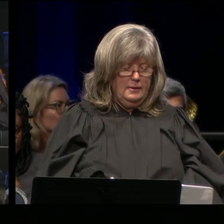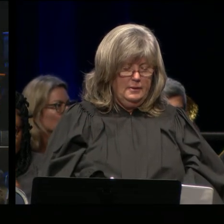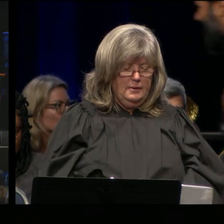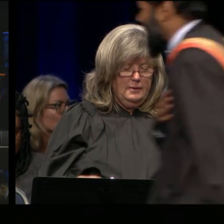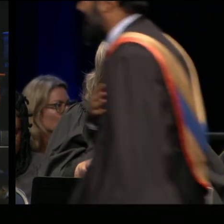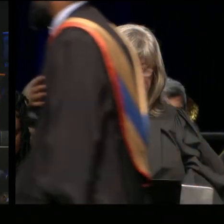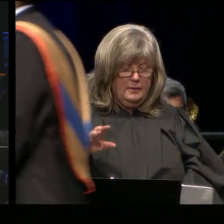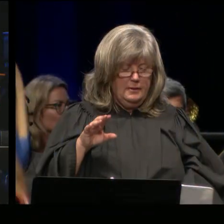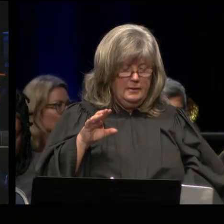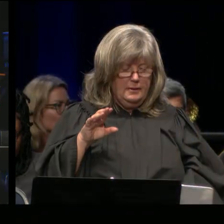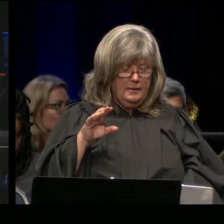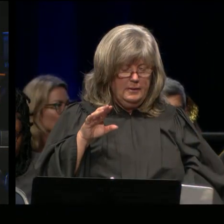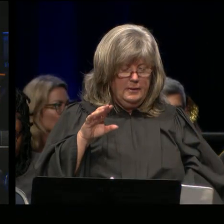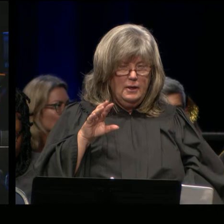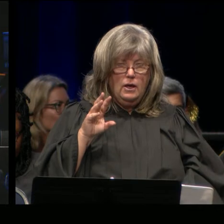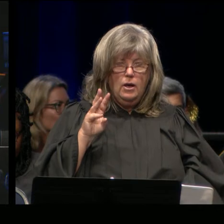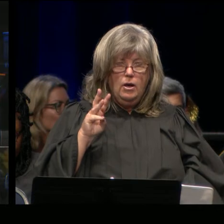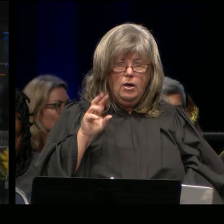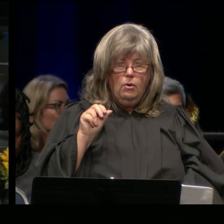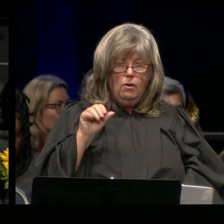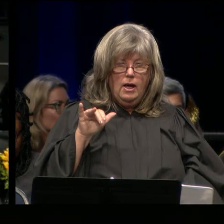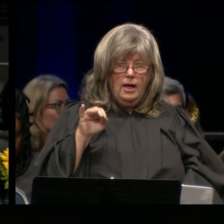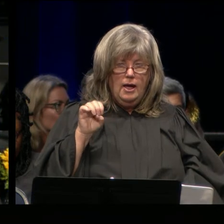Wayas Koroni Halim.